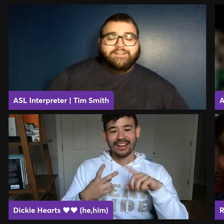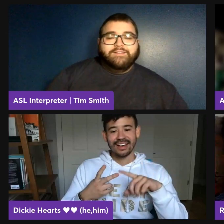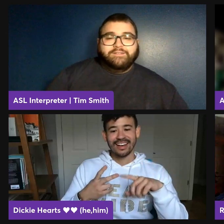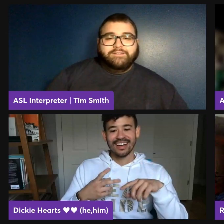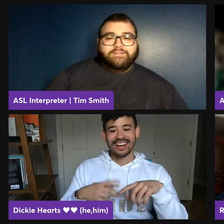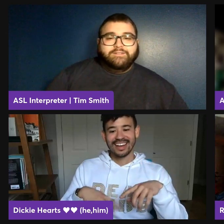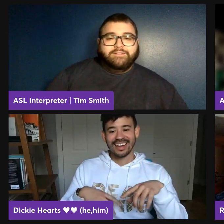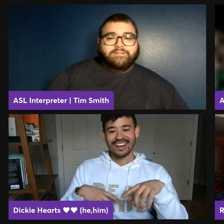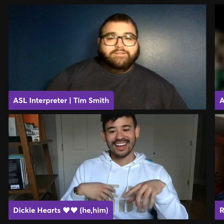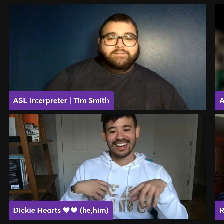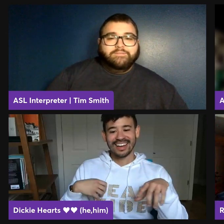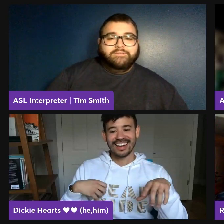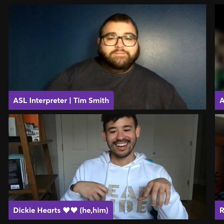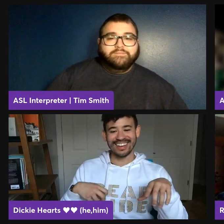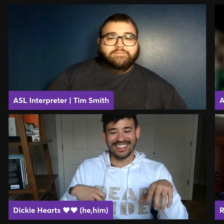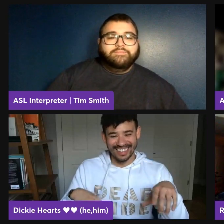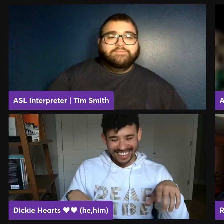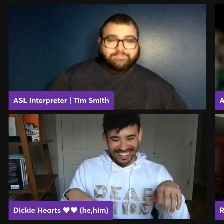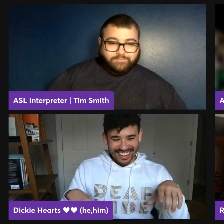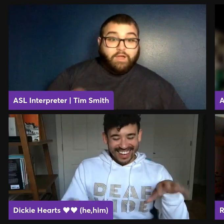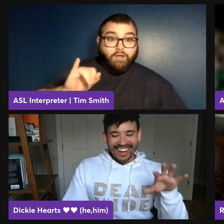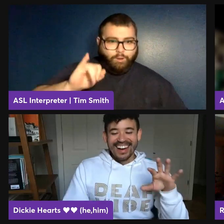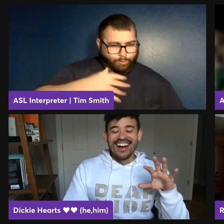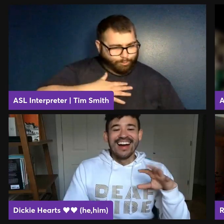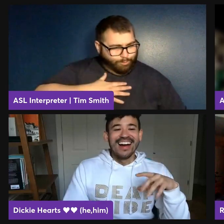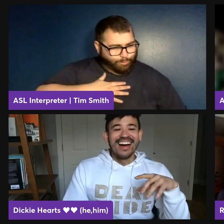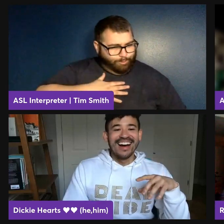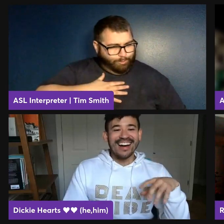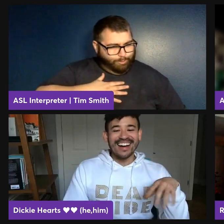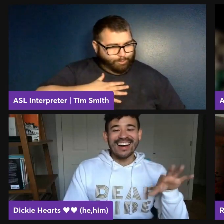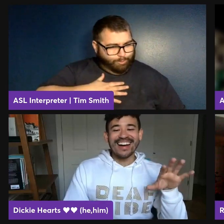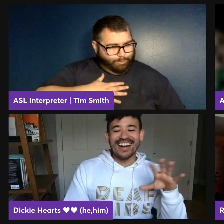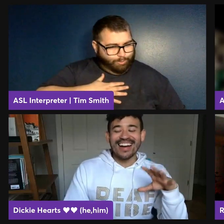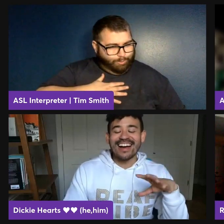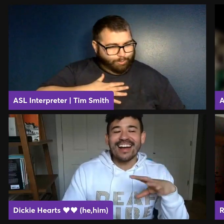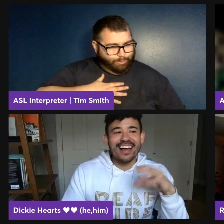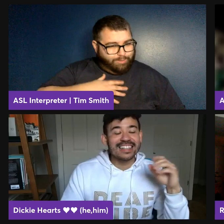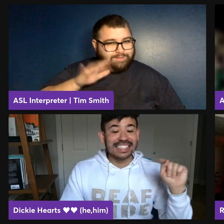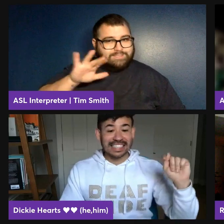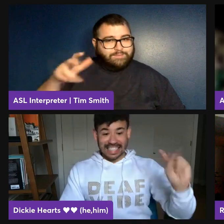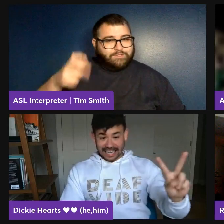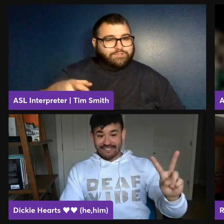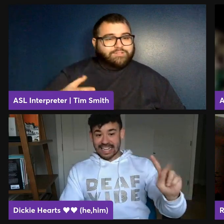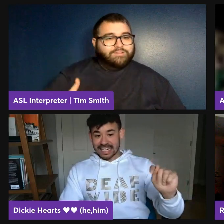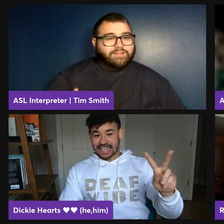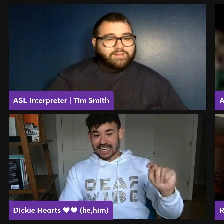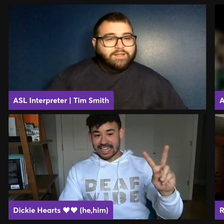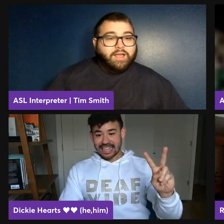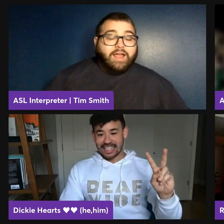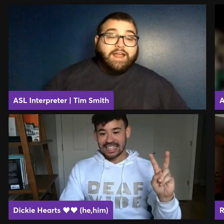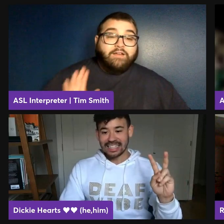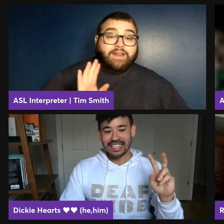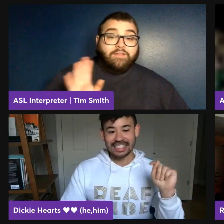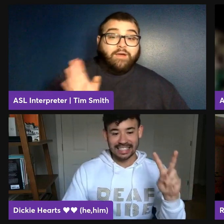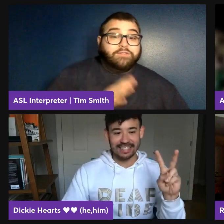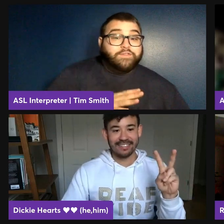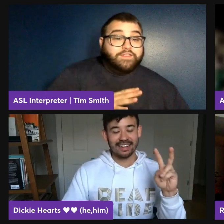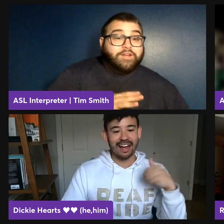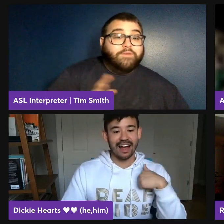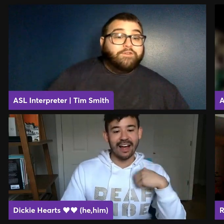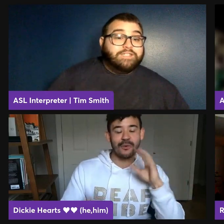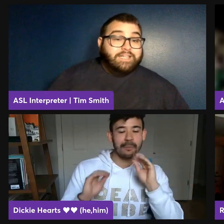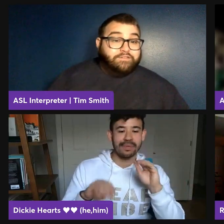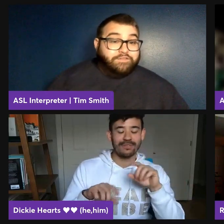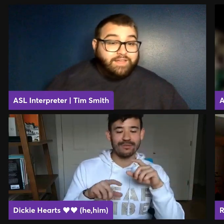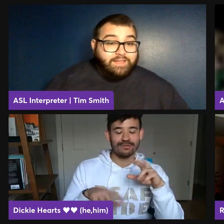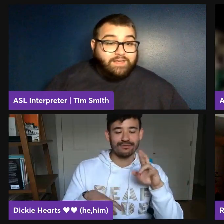Oh, Inheritance. Oh, ooh. Spelling is hard. Finger spelling is hard. Now that was for theater,